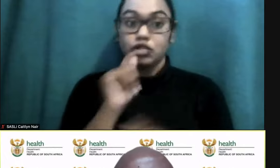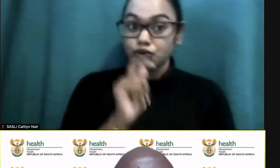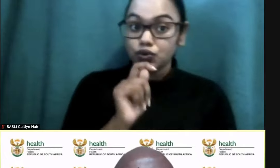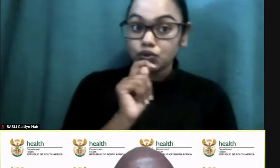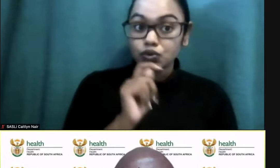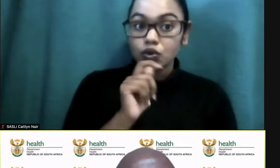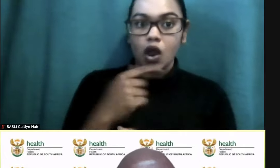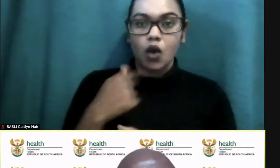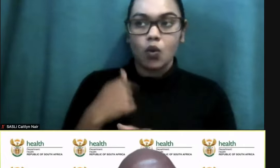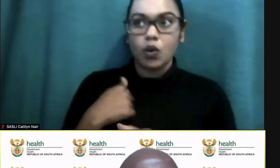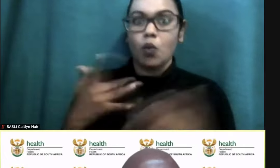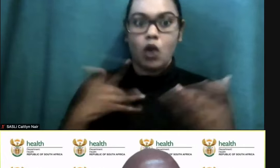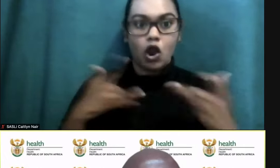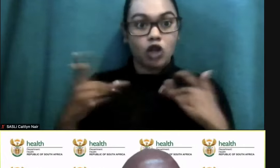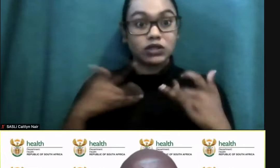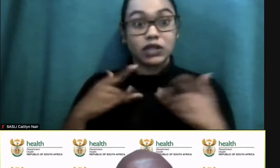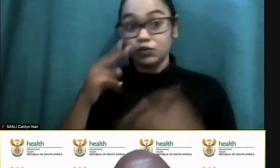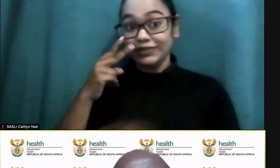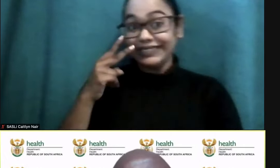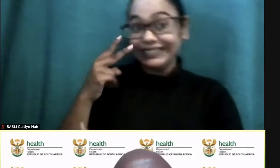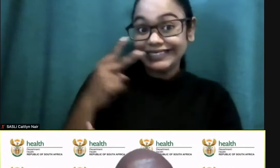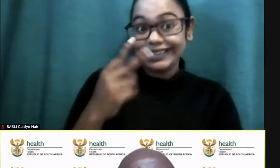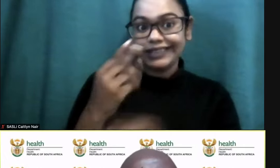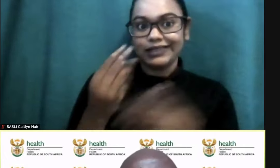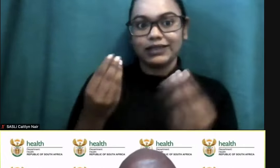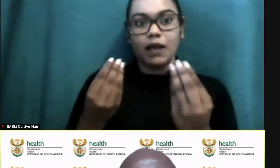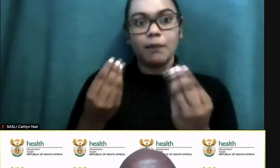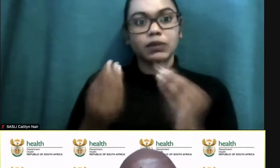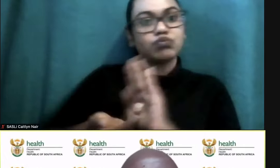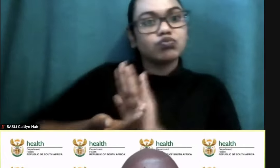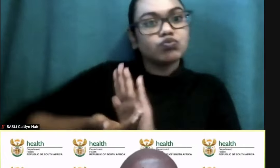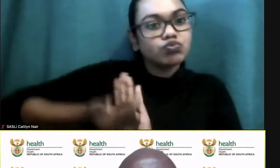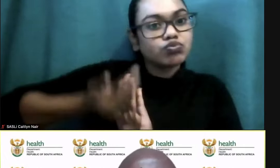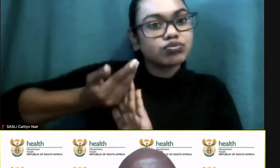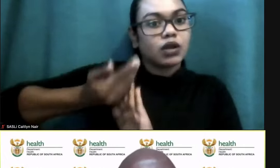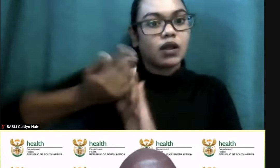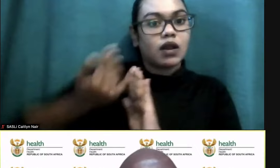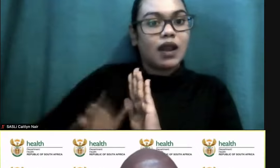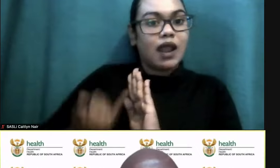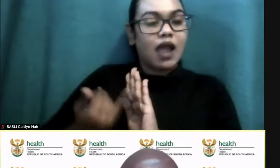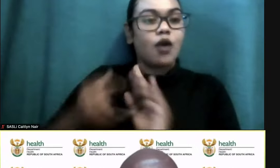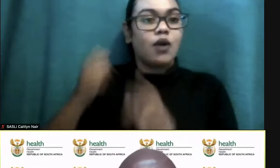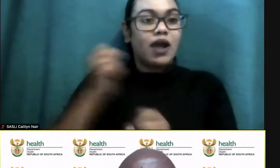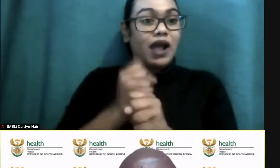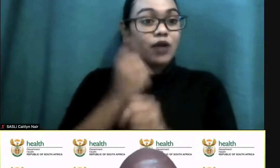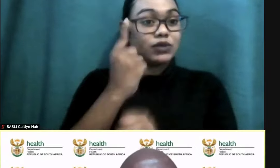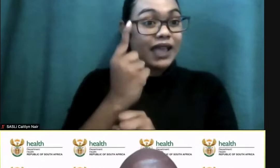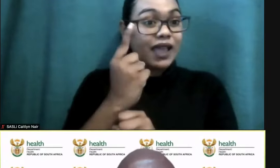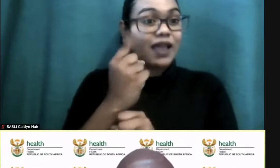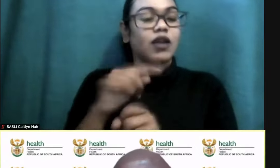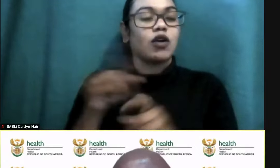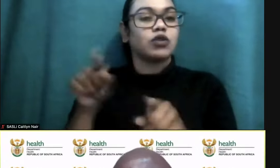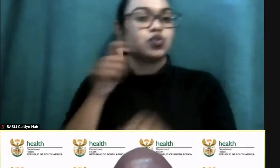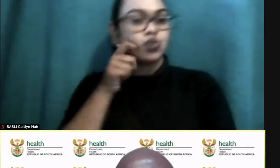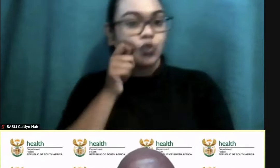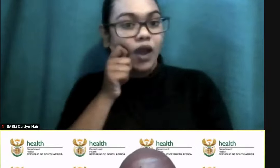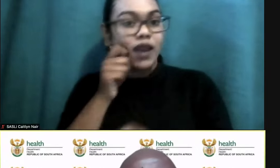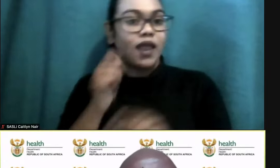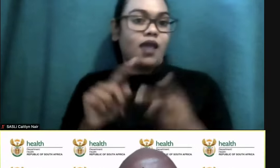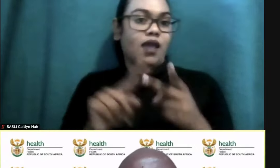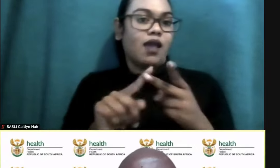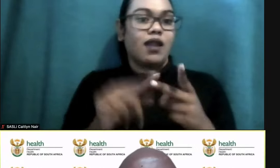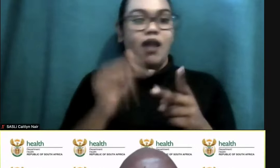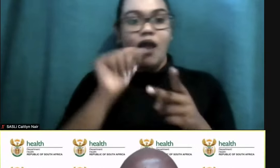we saw the rise in numbers limited to Gauteng and also largely Tshwane and even some